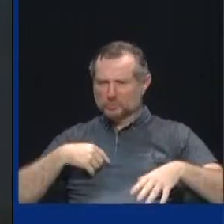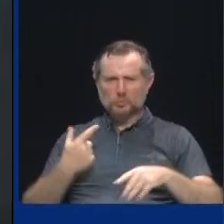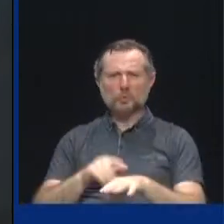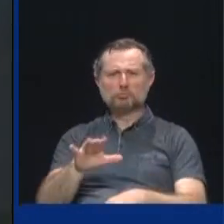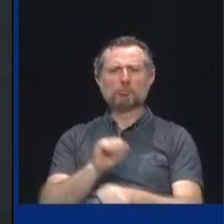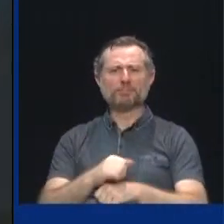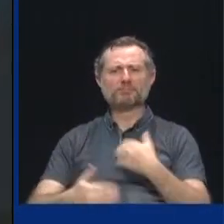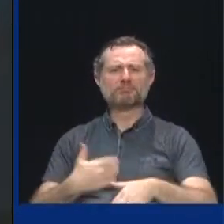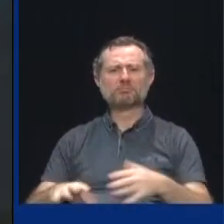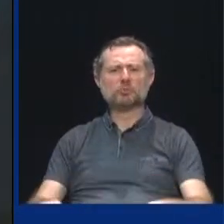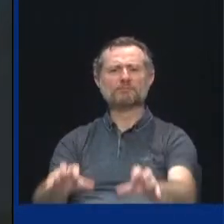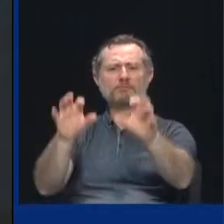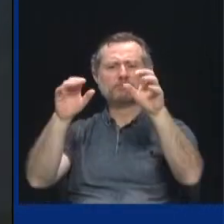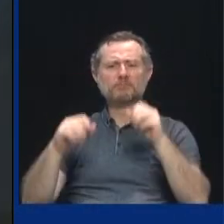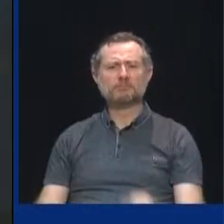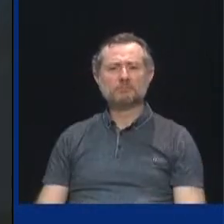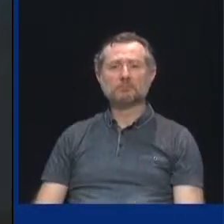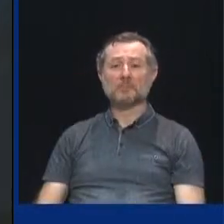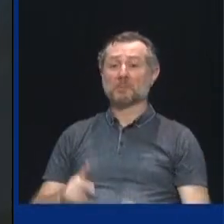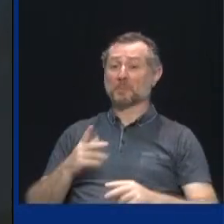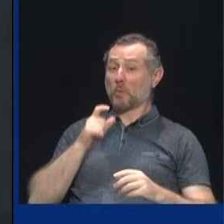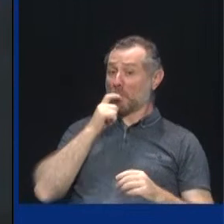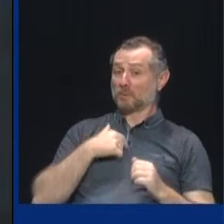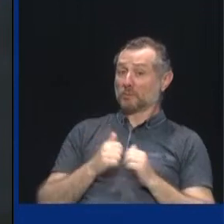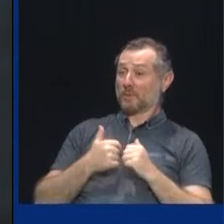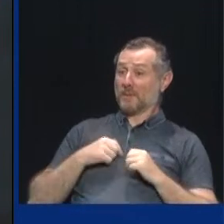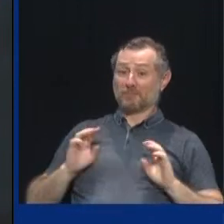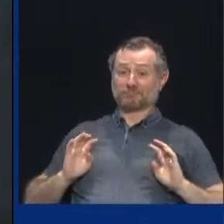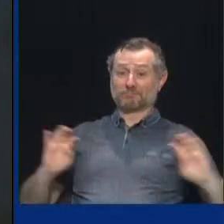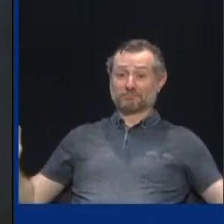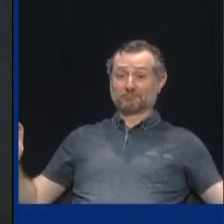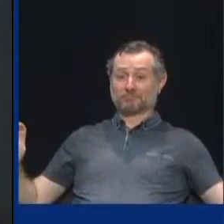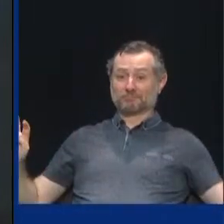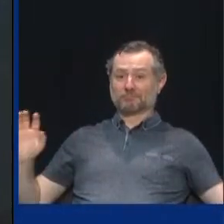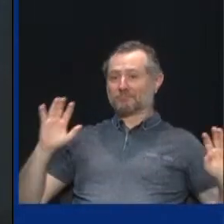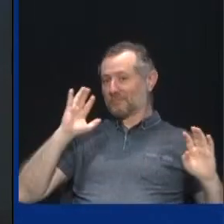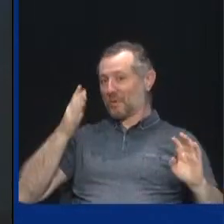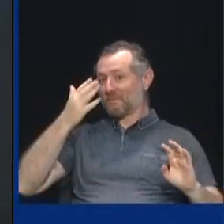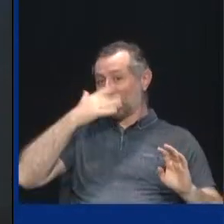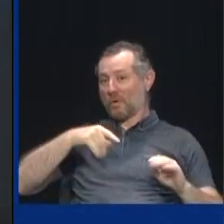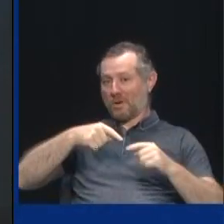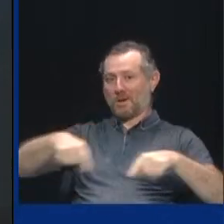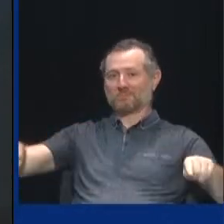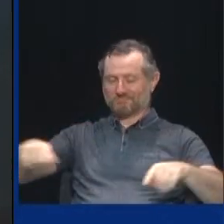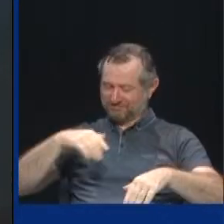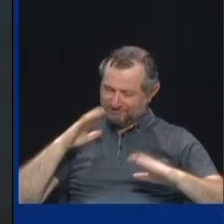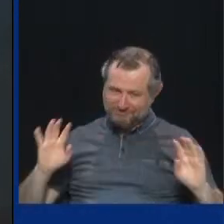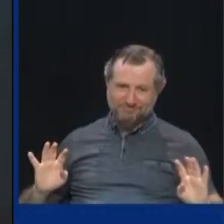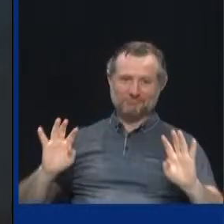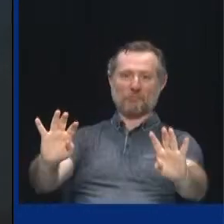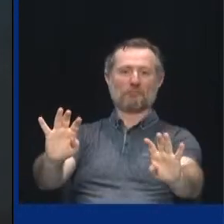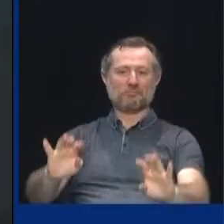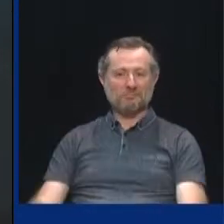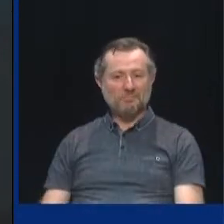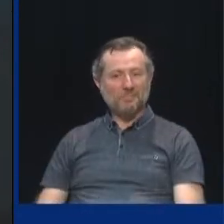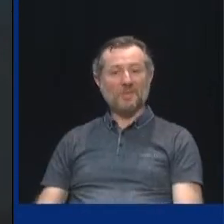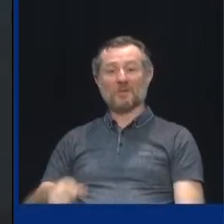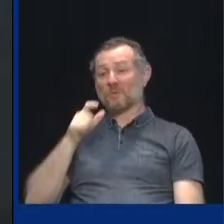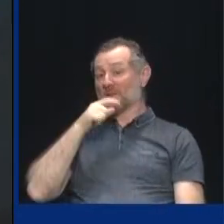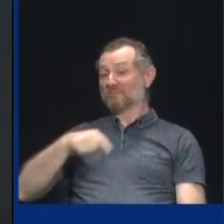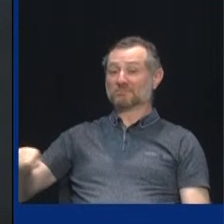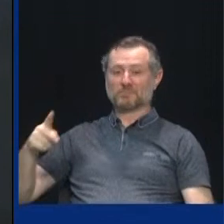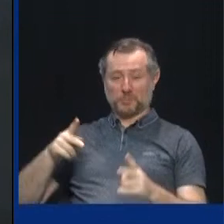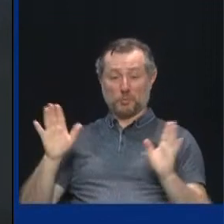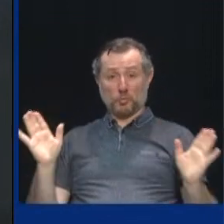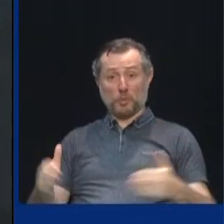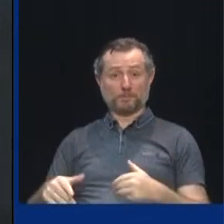the people who are with us today will be on the front lines, and the people who are in this room will be on the front lines. And I will